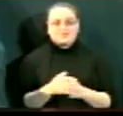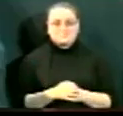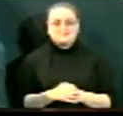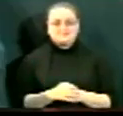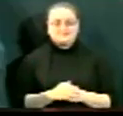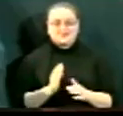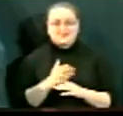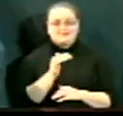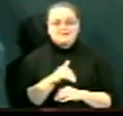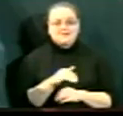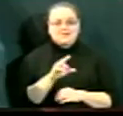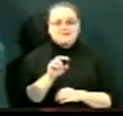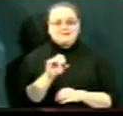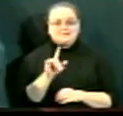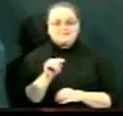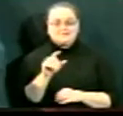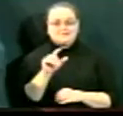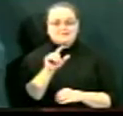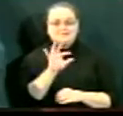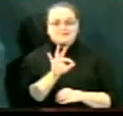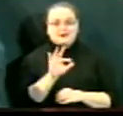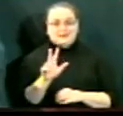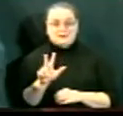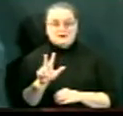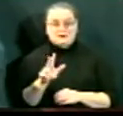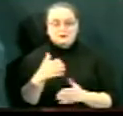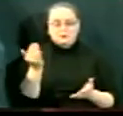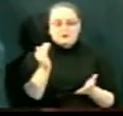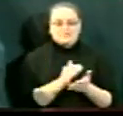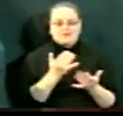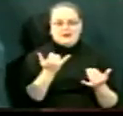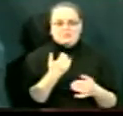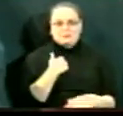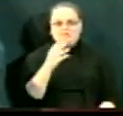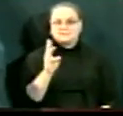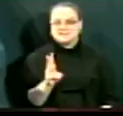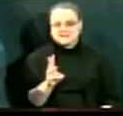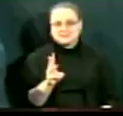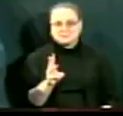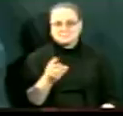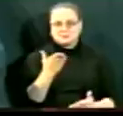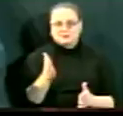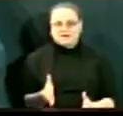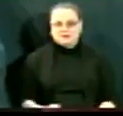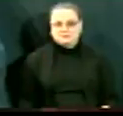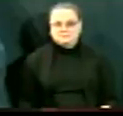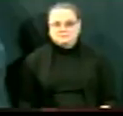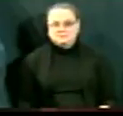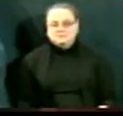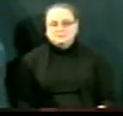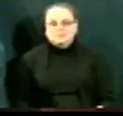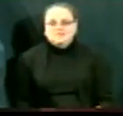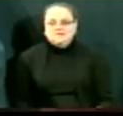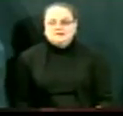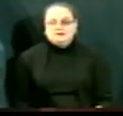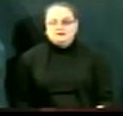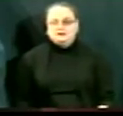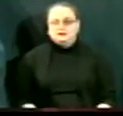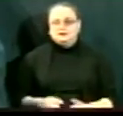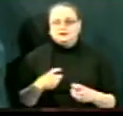After that audit in 93, we cut it down to roughly now we have about 6 providers. But the